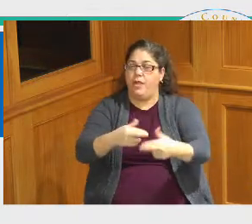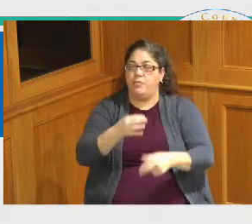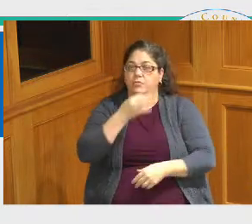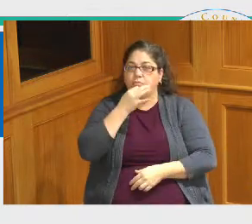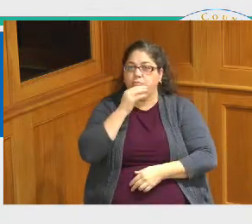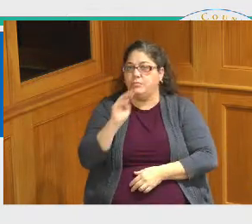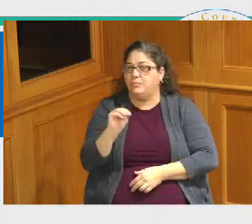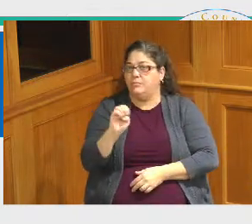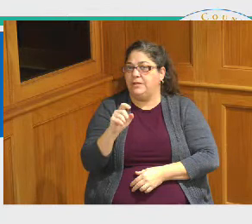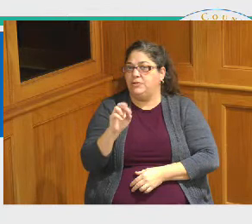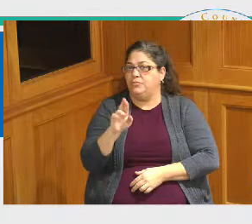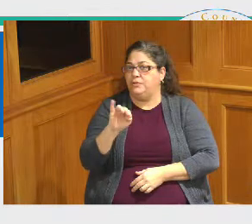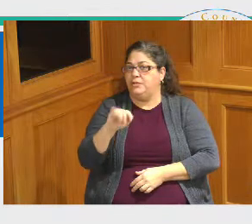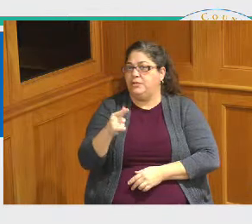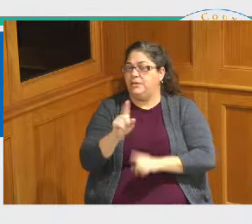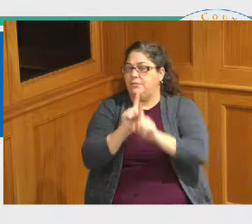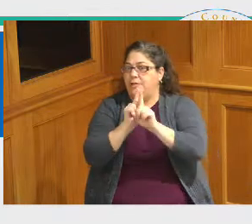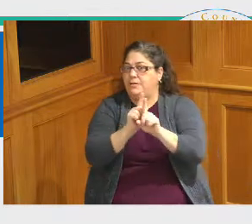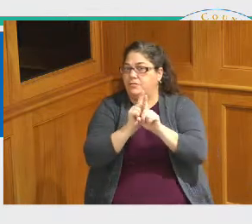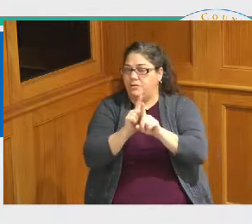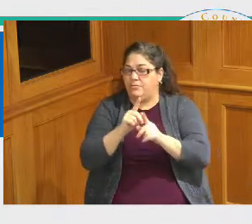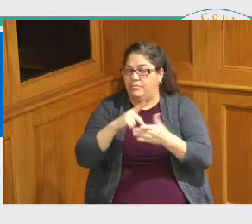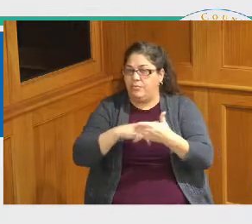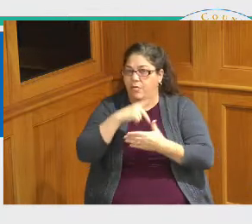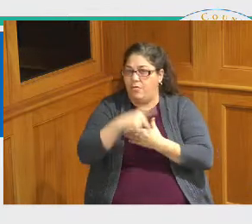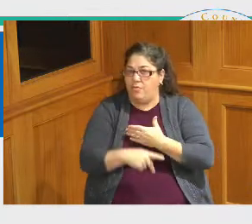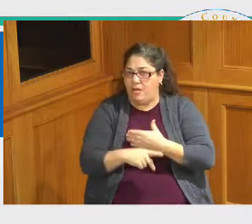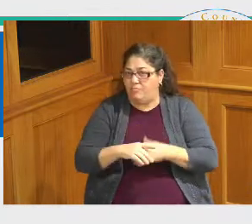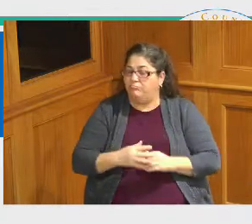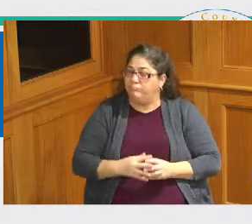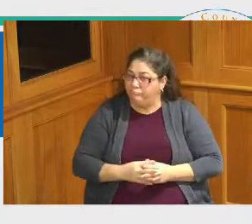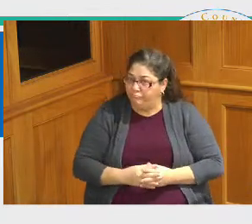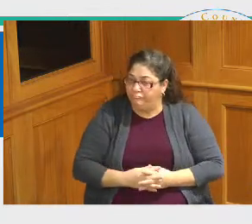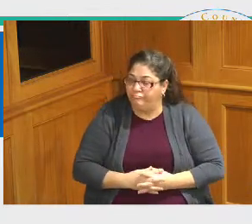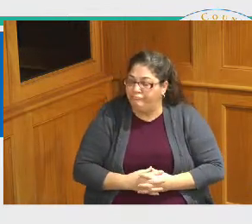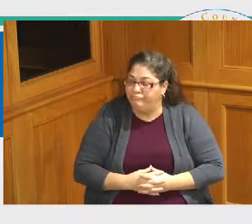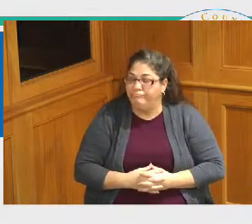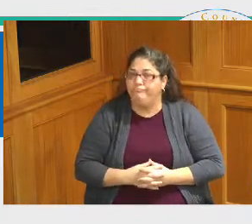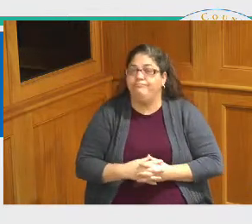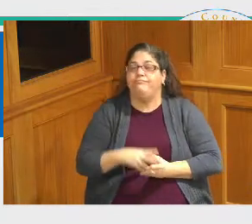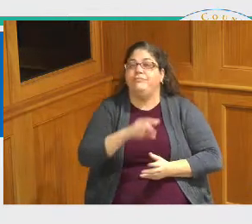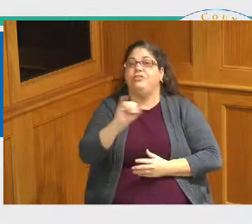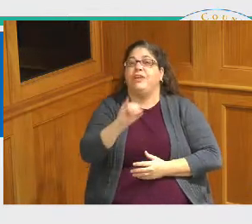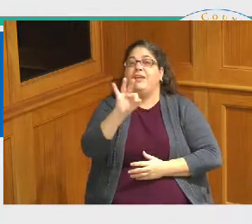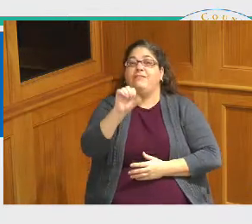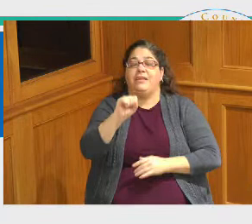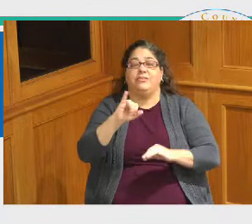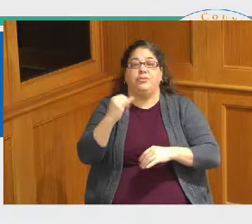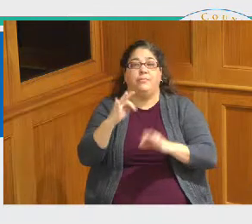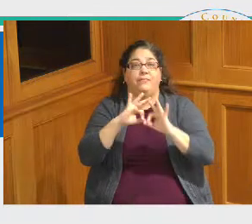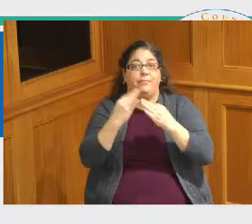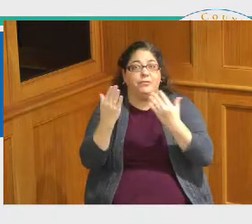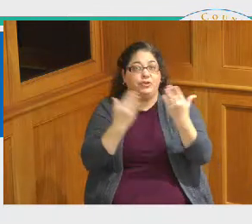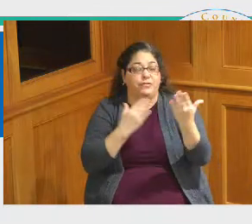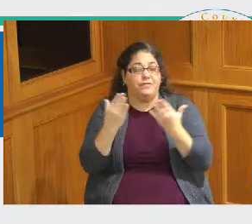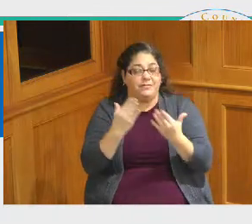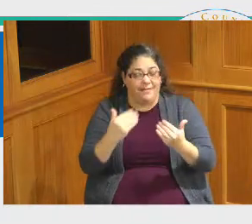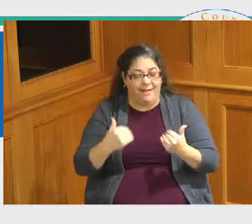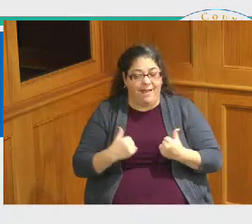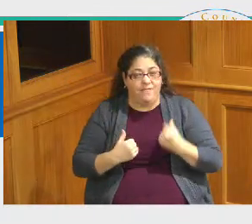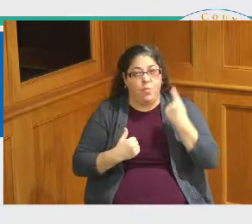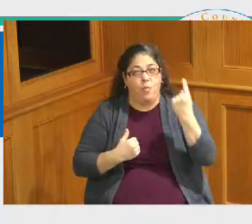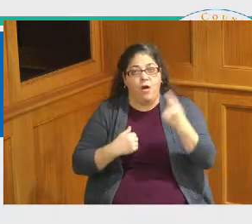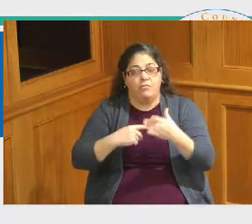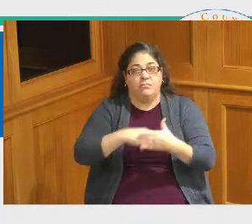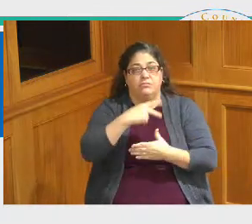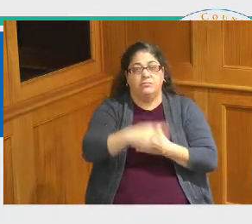program to the departments under the board. JFS has actually has one that's in